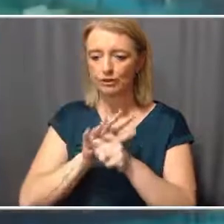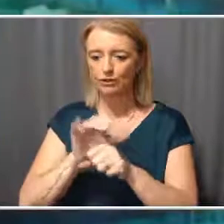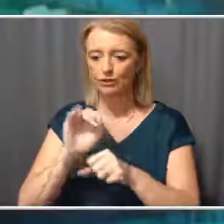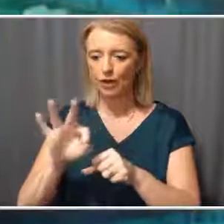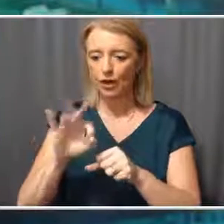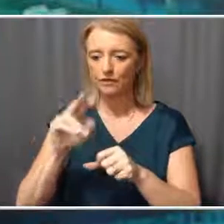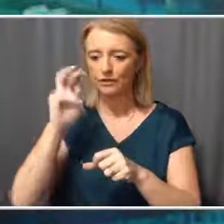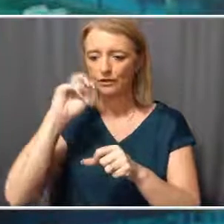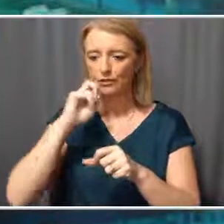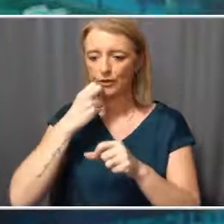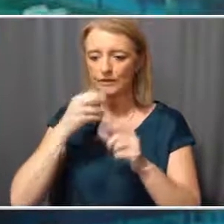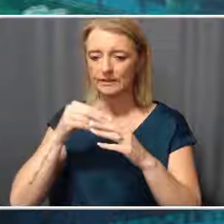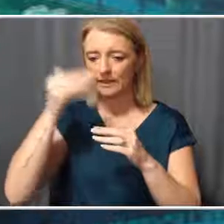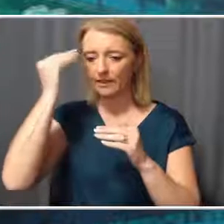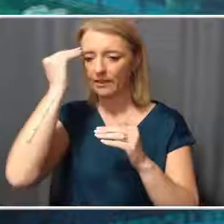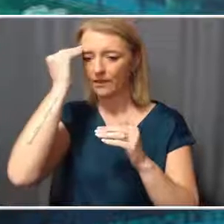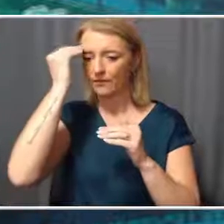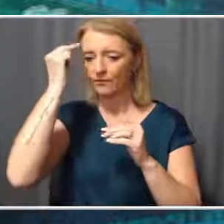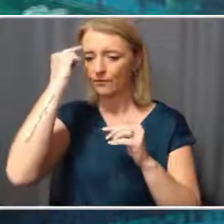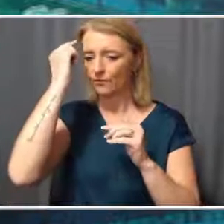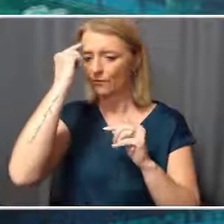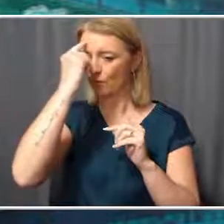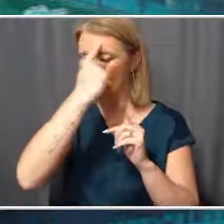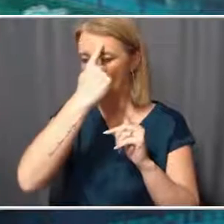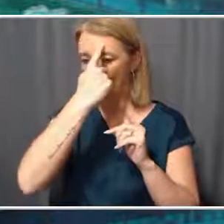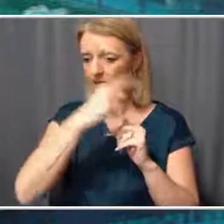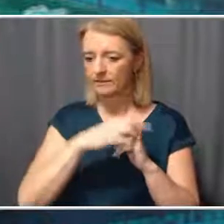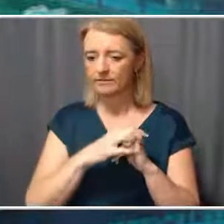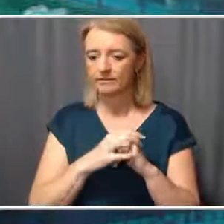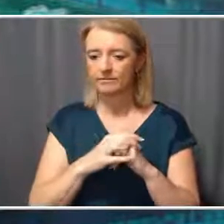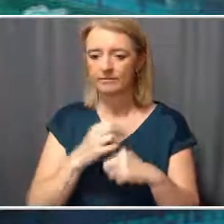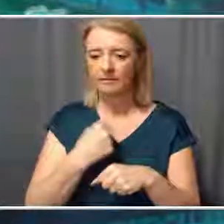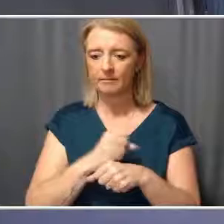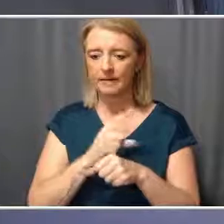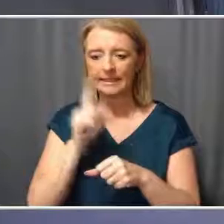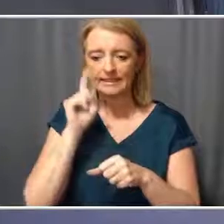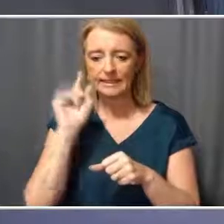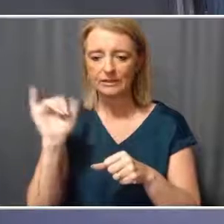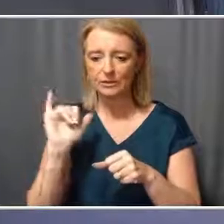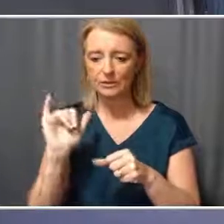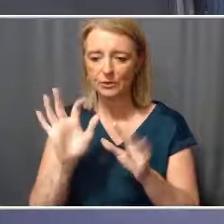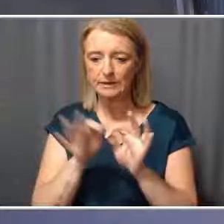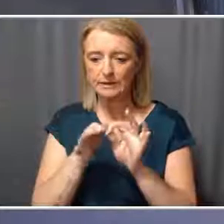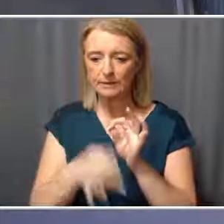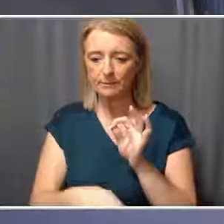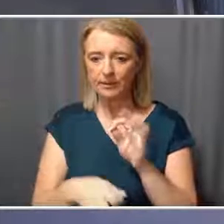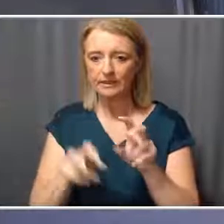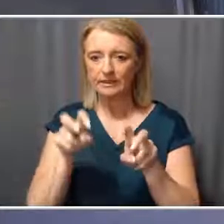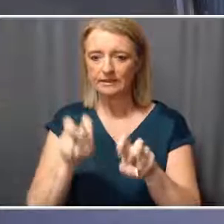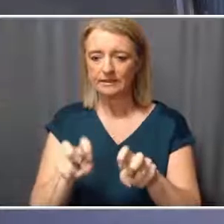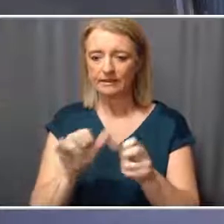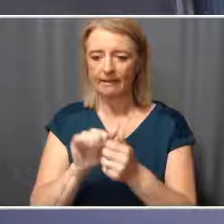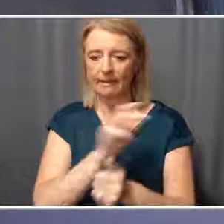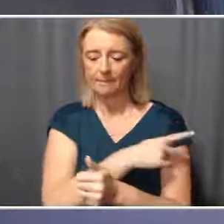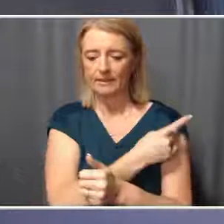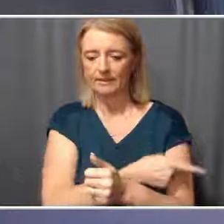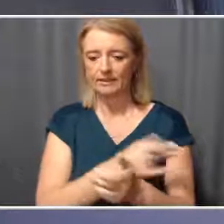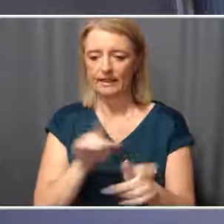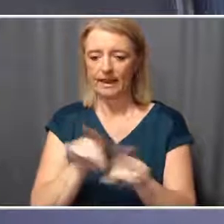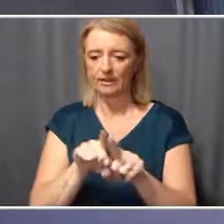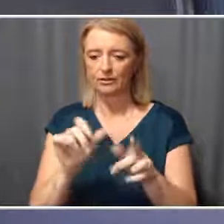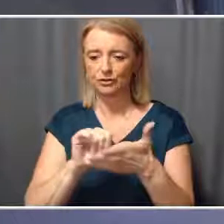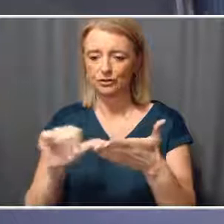forehead. Sarah, can you tell us a little bit about your history of migraine and how long you've lived with it? Yeah. I unfortunately have lived